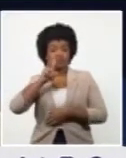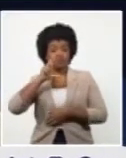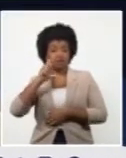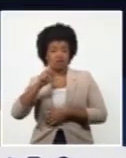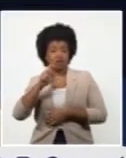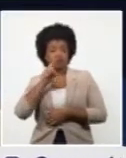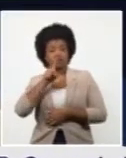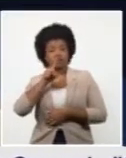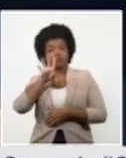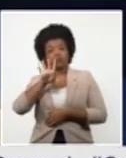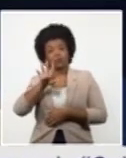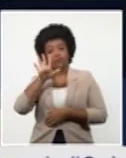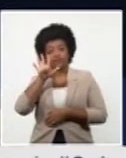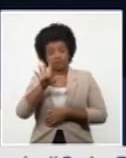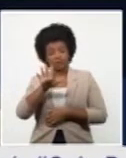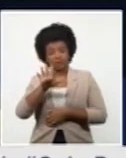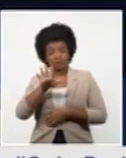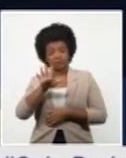278.